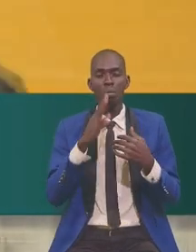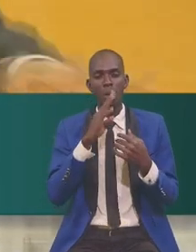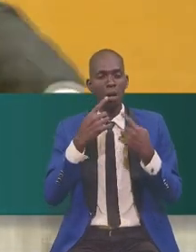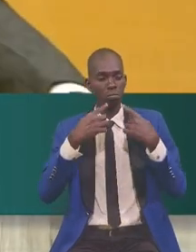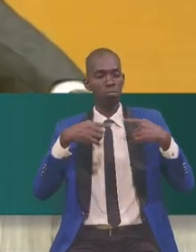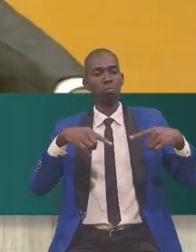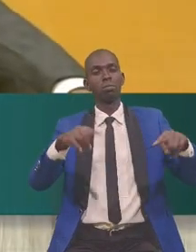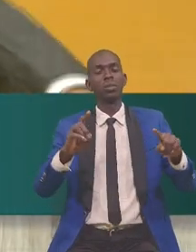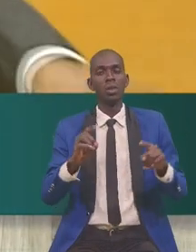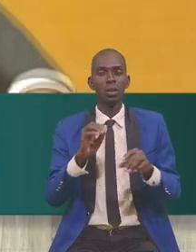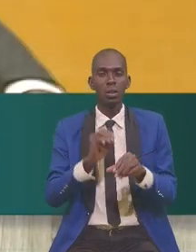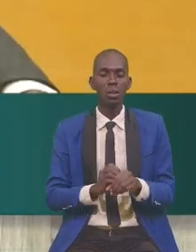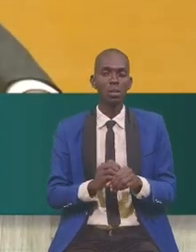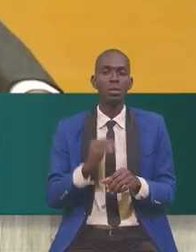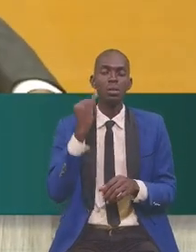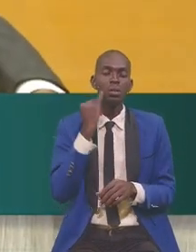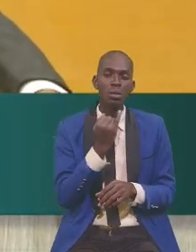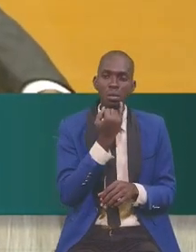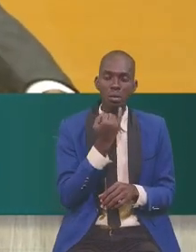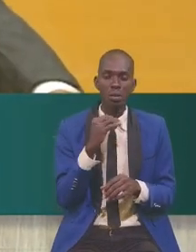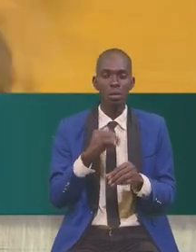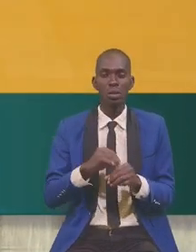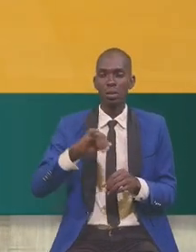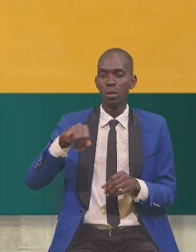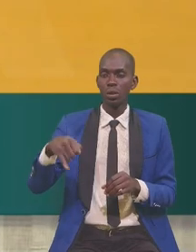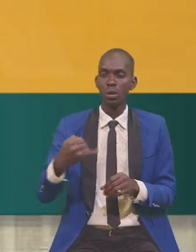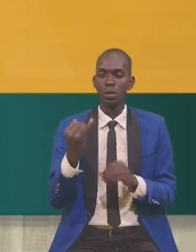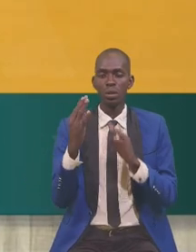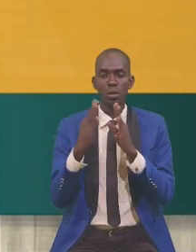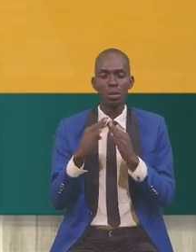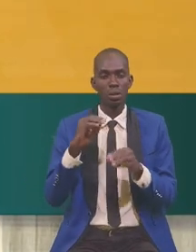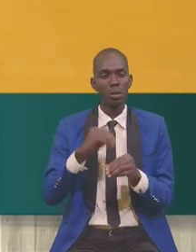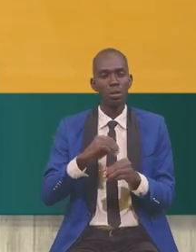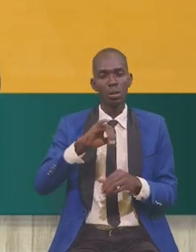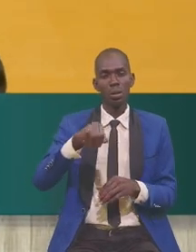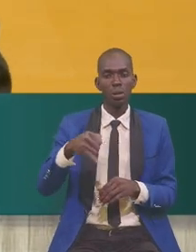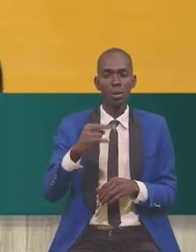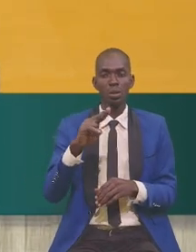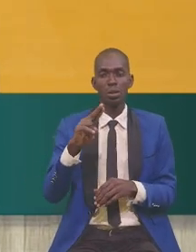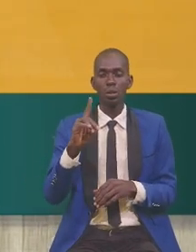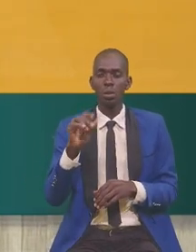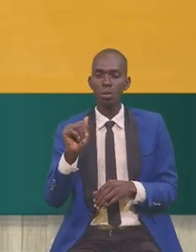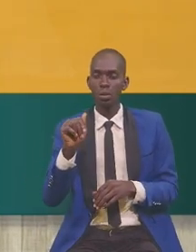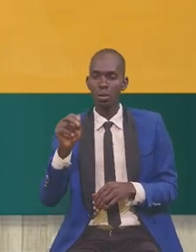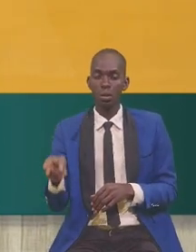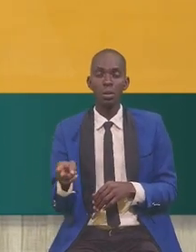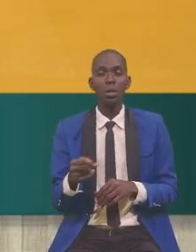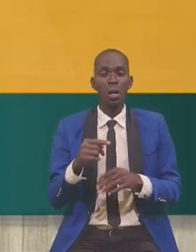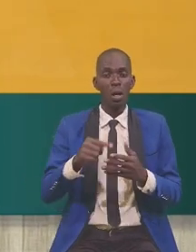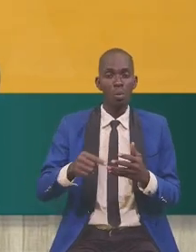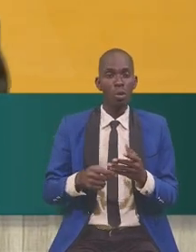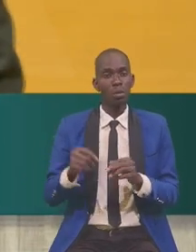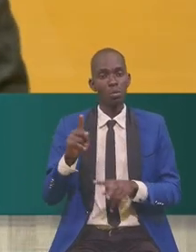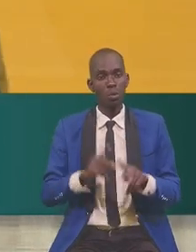in Israel, in Judah, in Jerusalem, among just those people. But now the prediction,